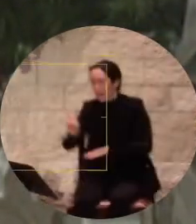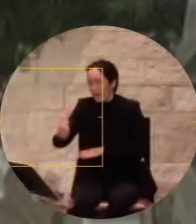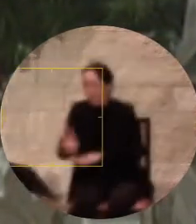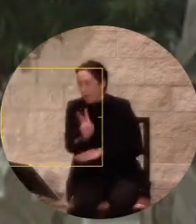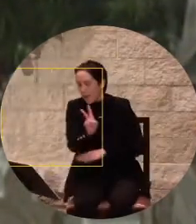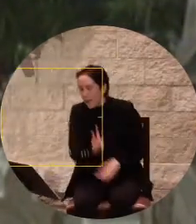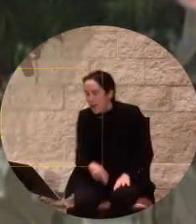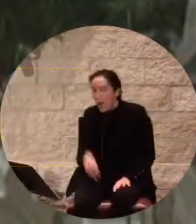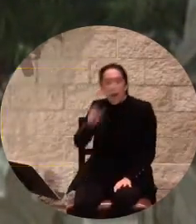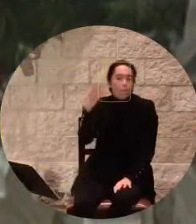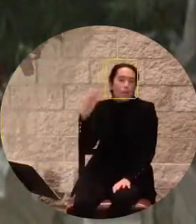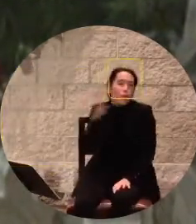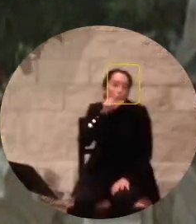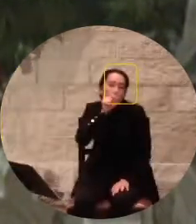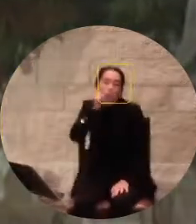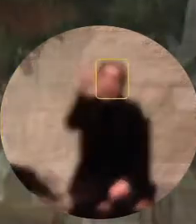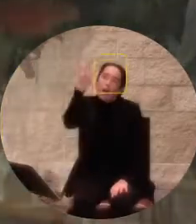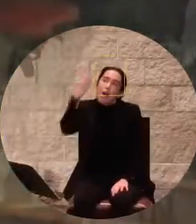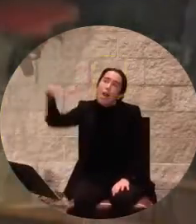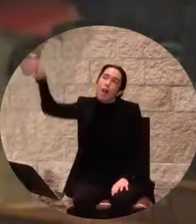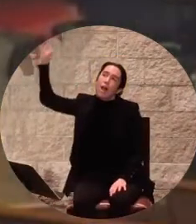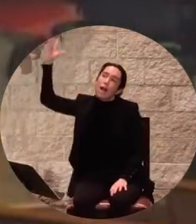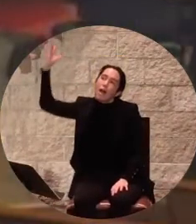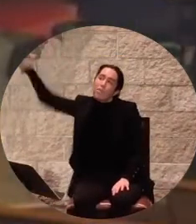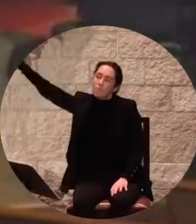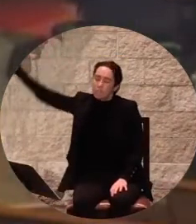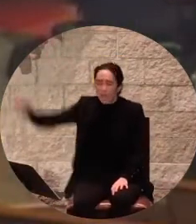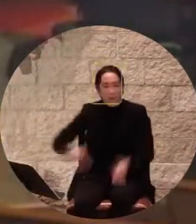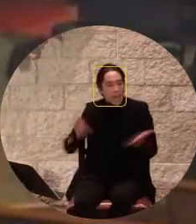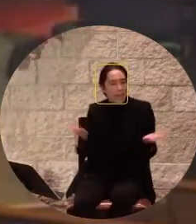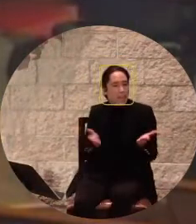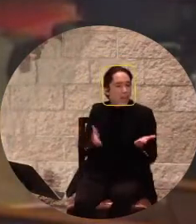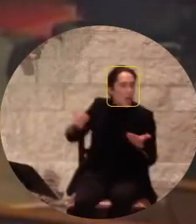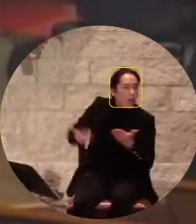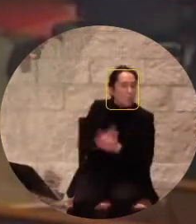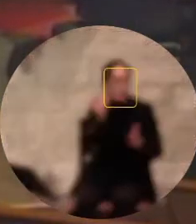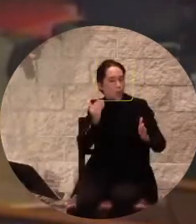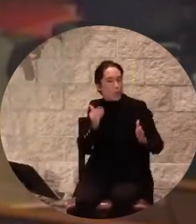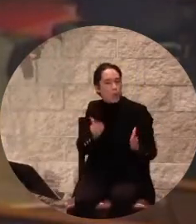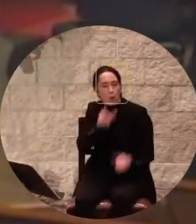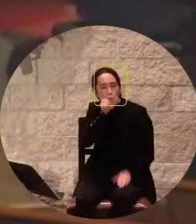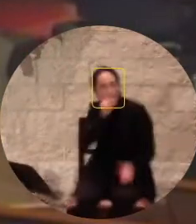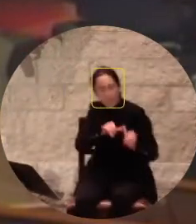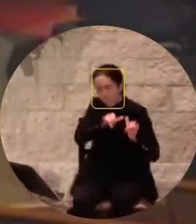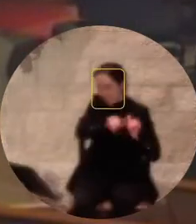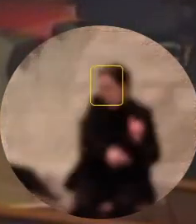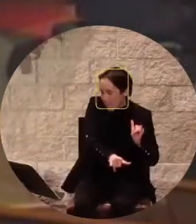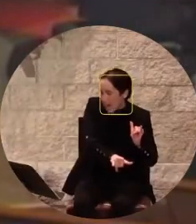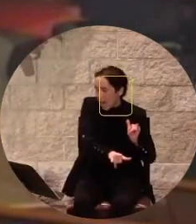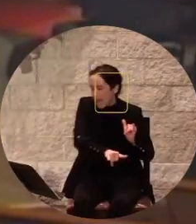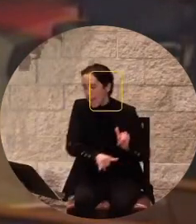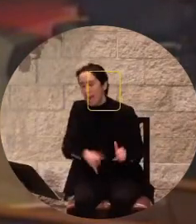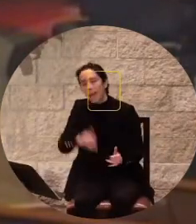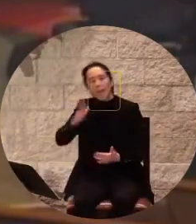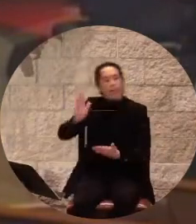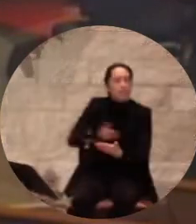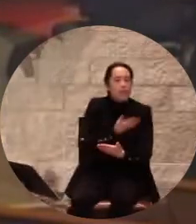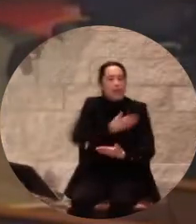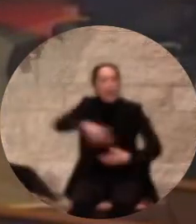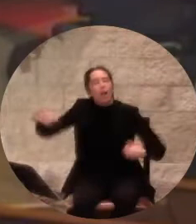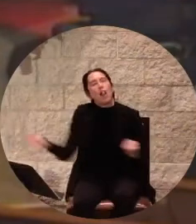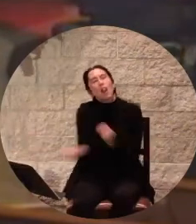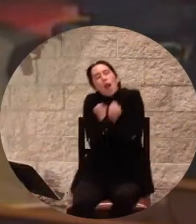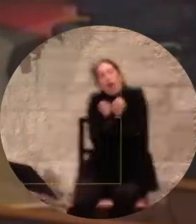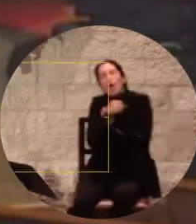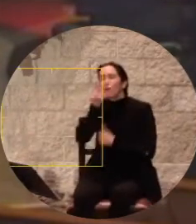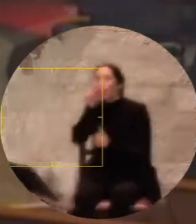way is the bluebird, here to stay is the new bird. She sings a love song as we go